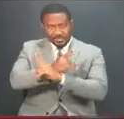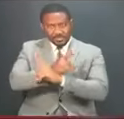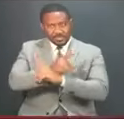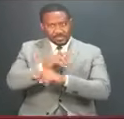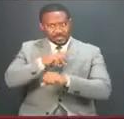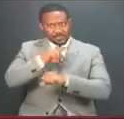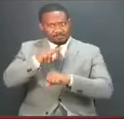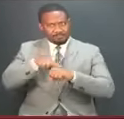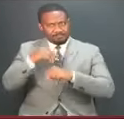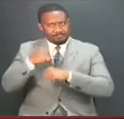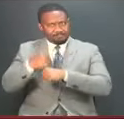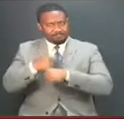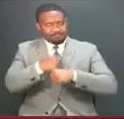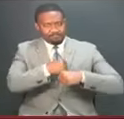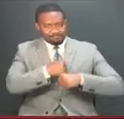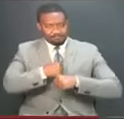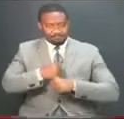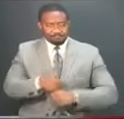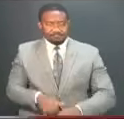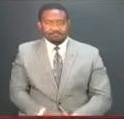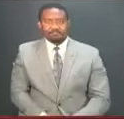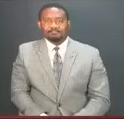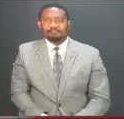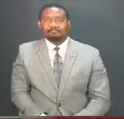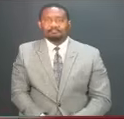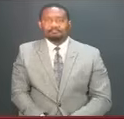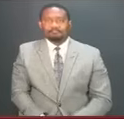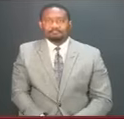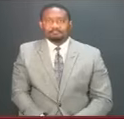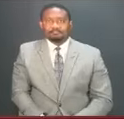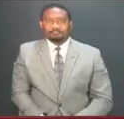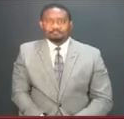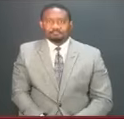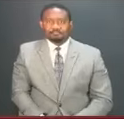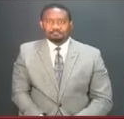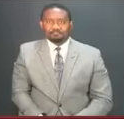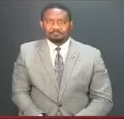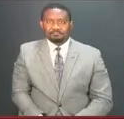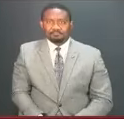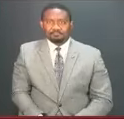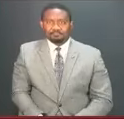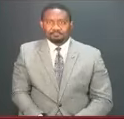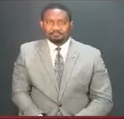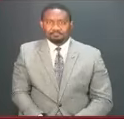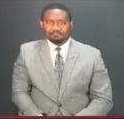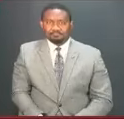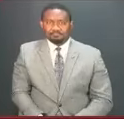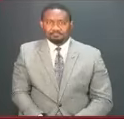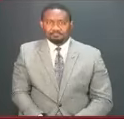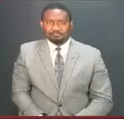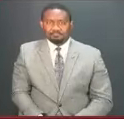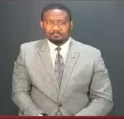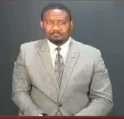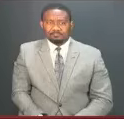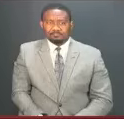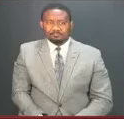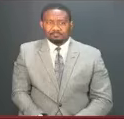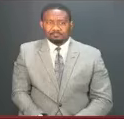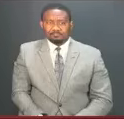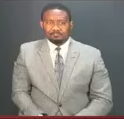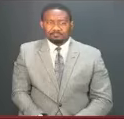Defense and Interior. No, come here. Just say motion number 30. Read it. Just read the whole thing.